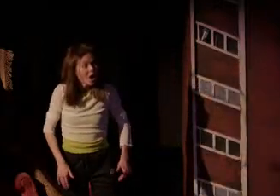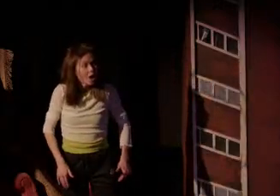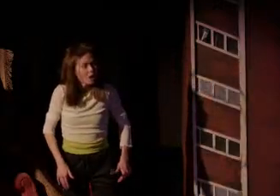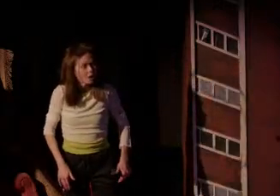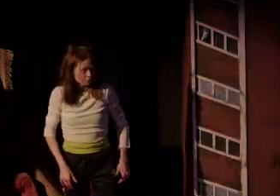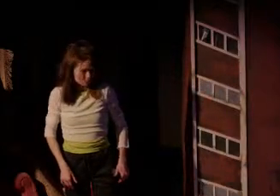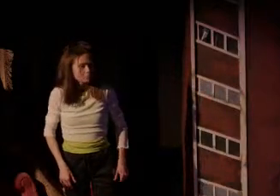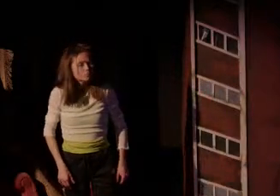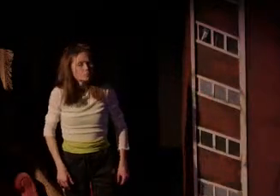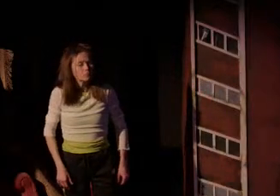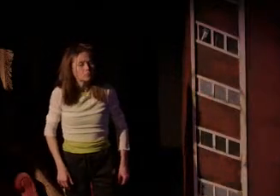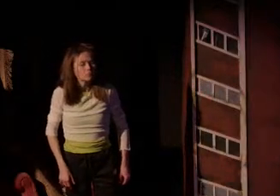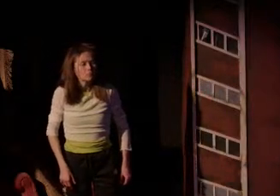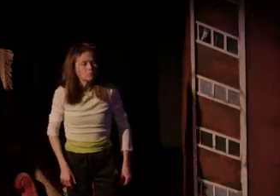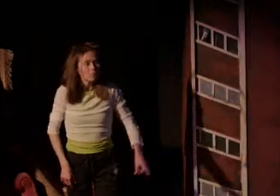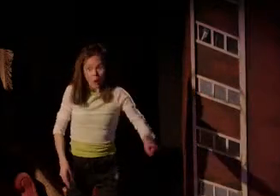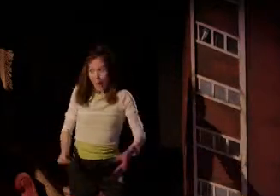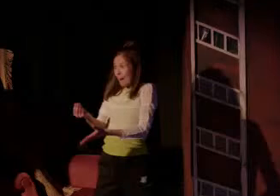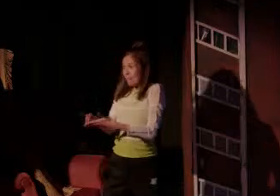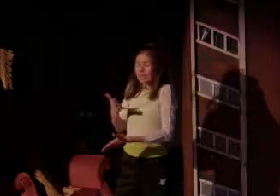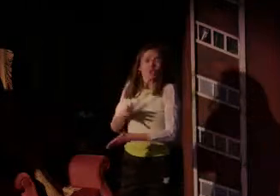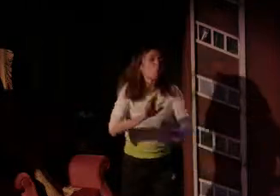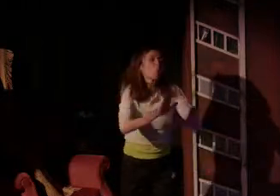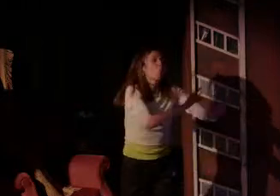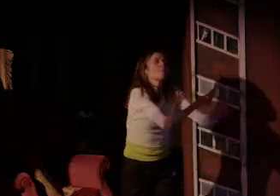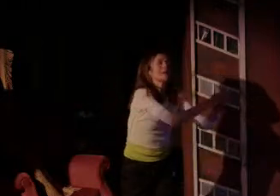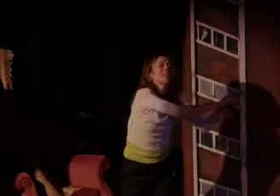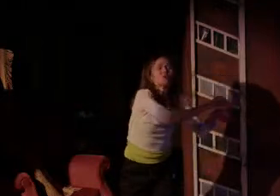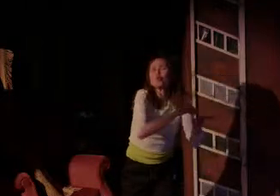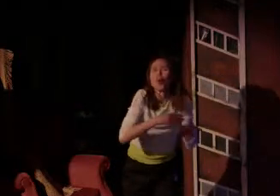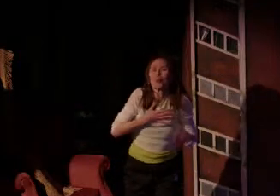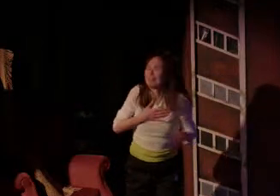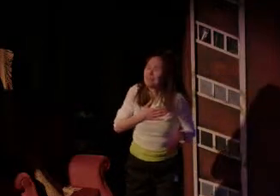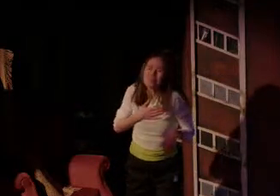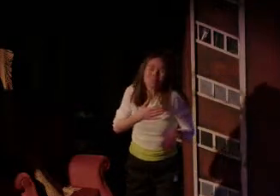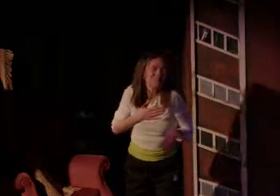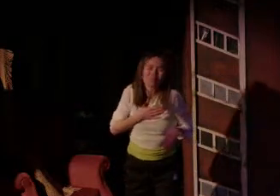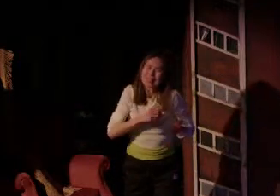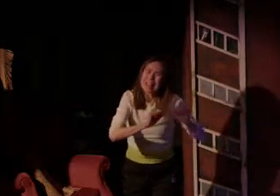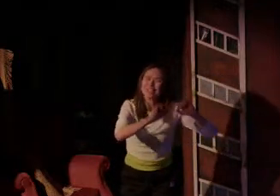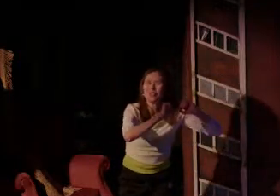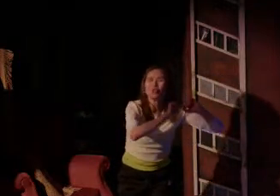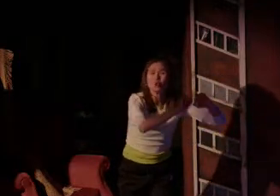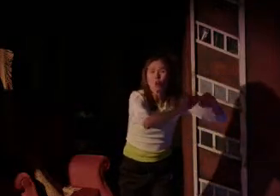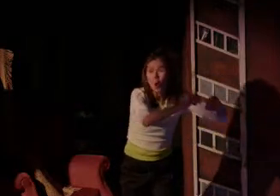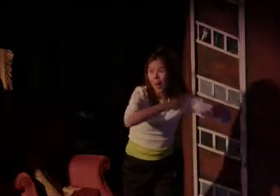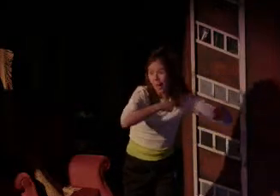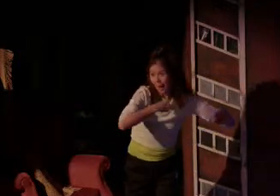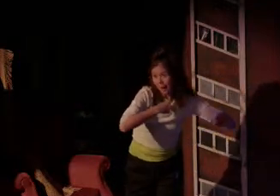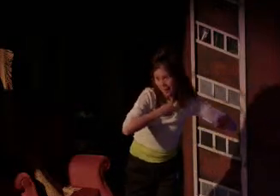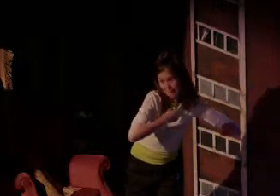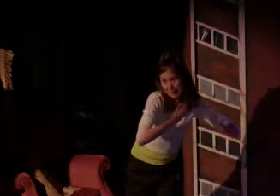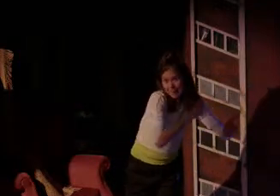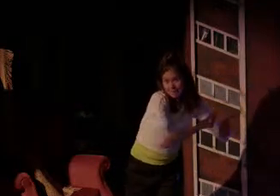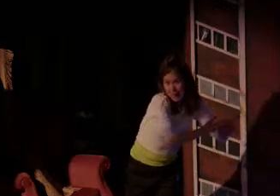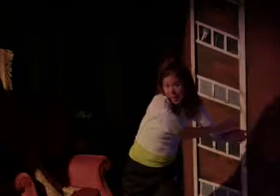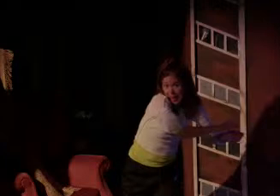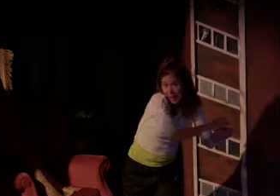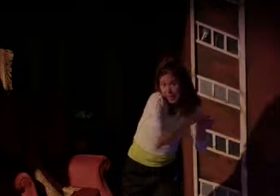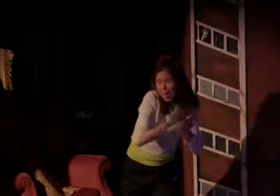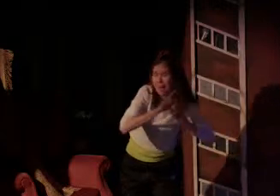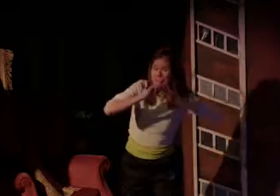Do you need money? I mean, I have a little. No. Keep your money, good sir. It would split my heart. Good sir.